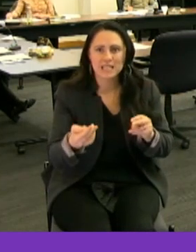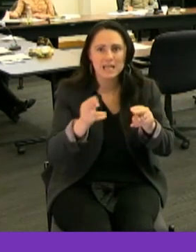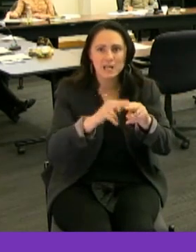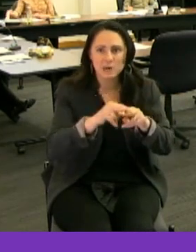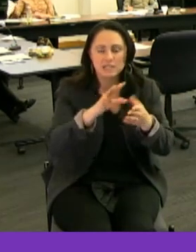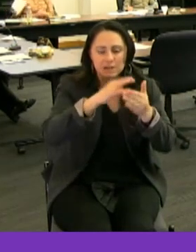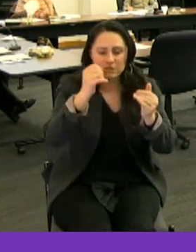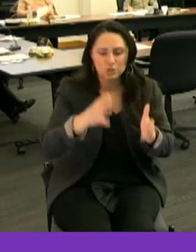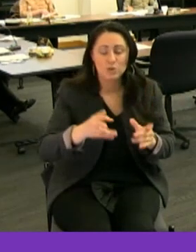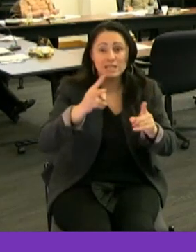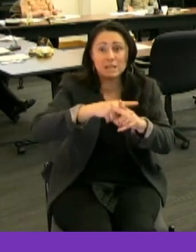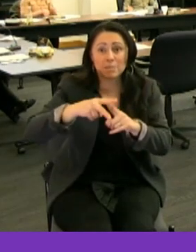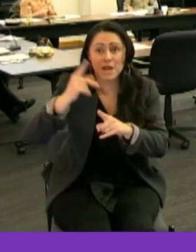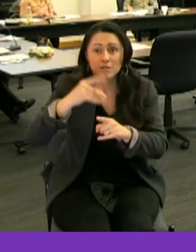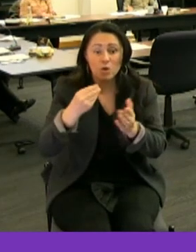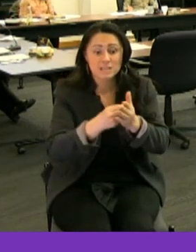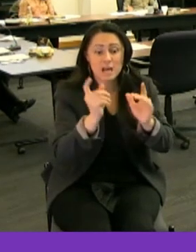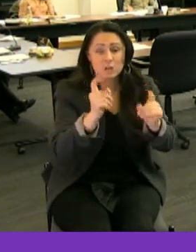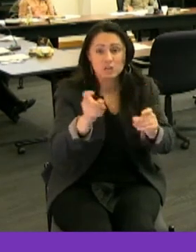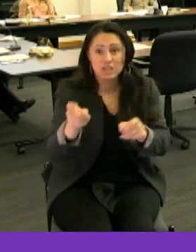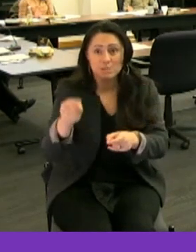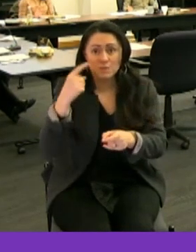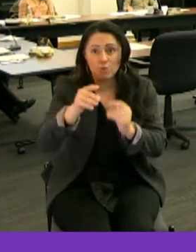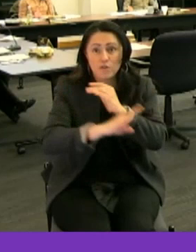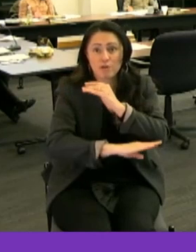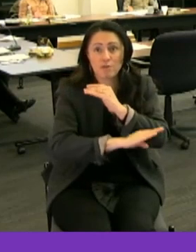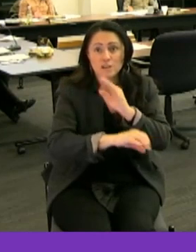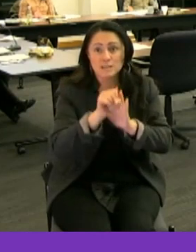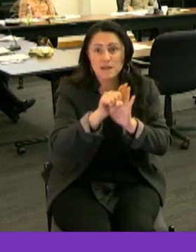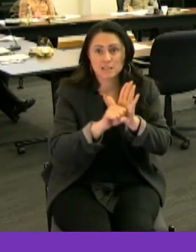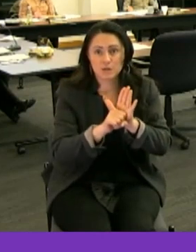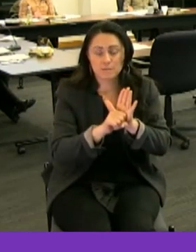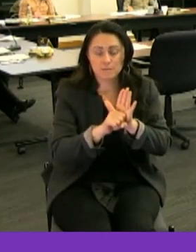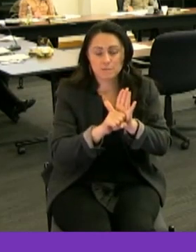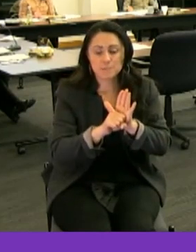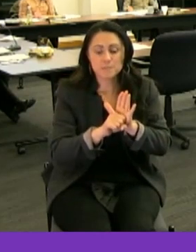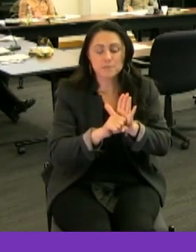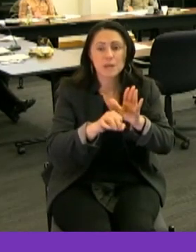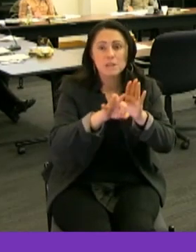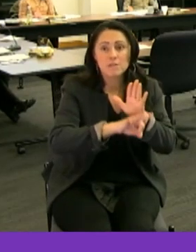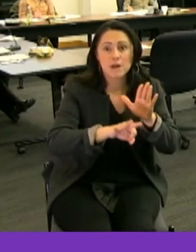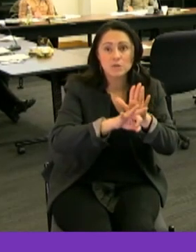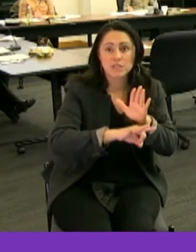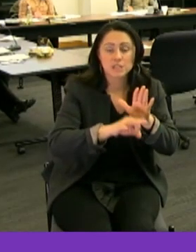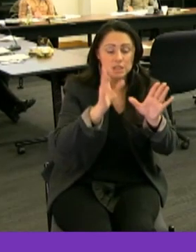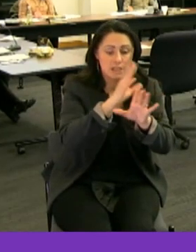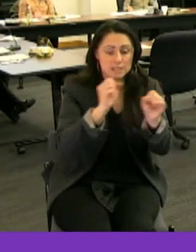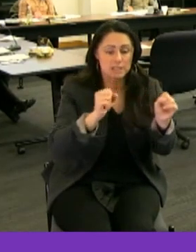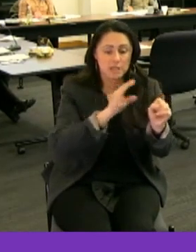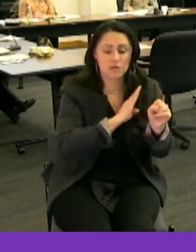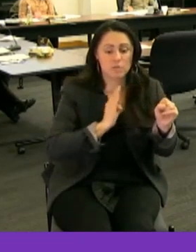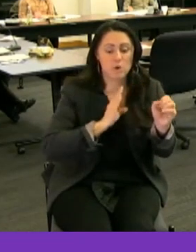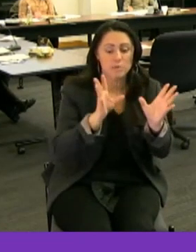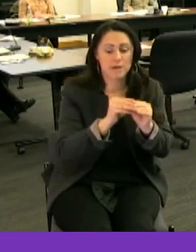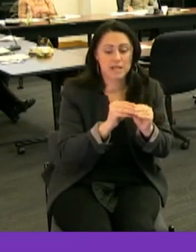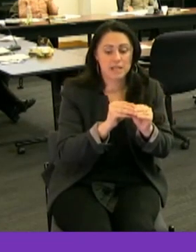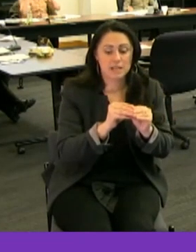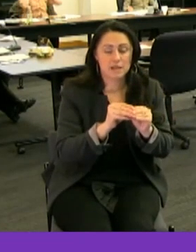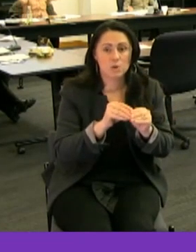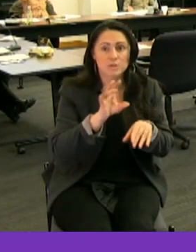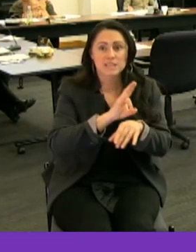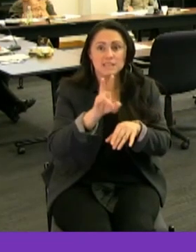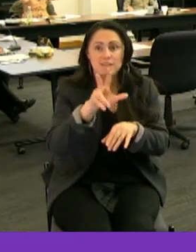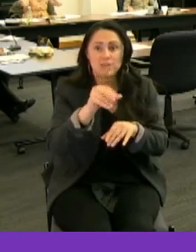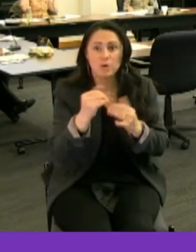increase of students applying for scholarships for the fall semester. The foundation executive board meeting was held at